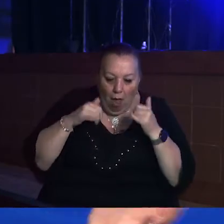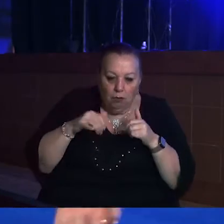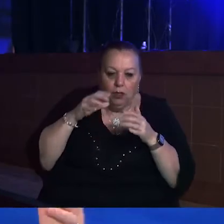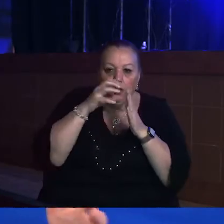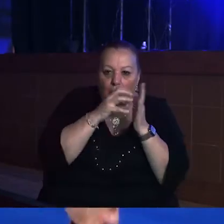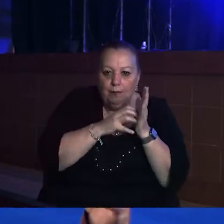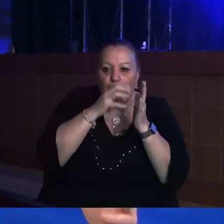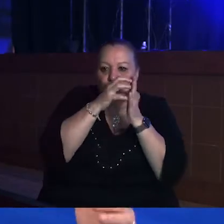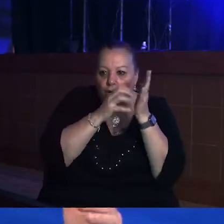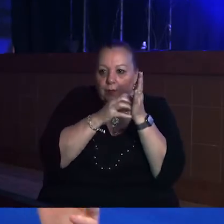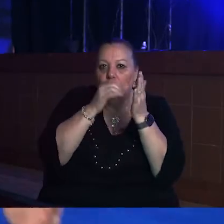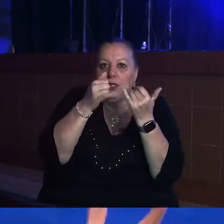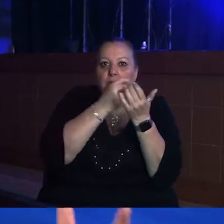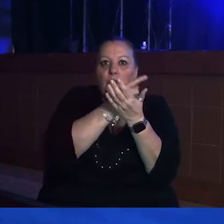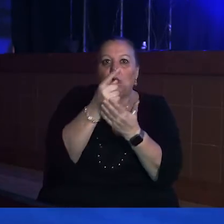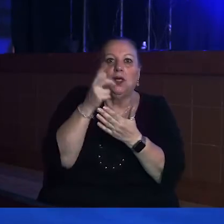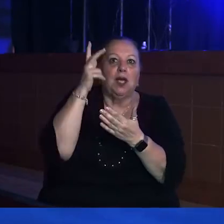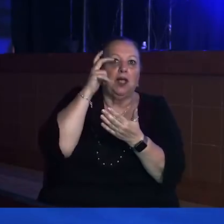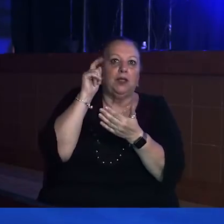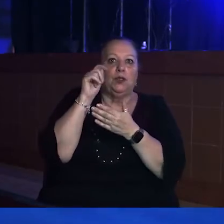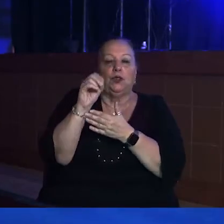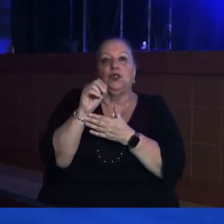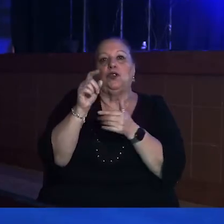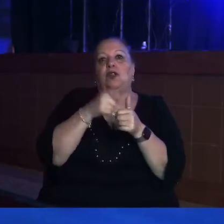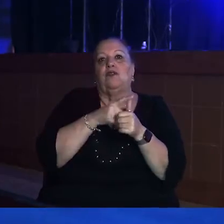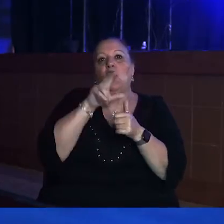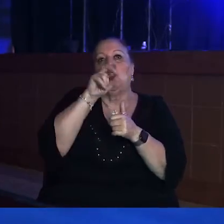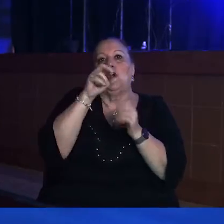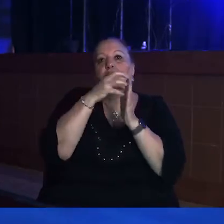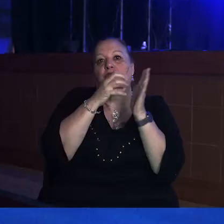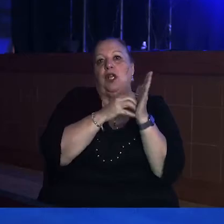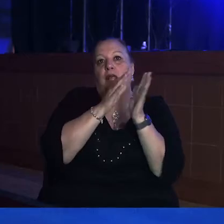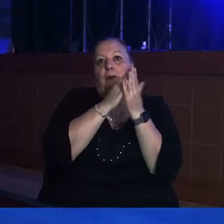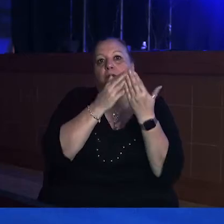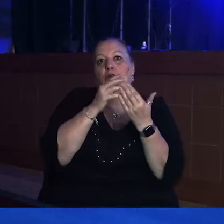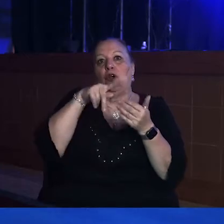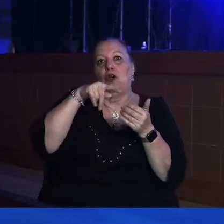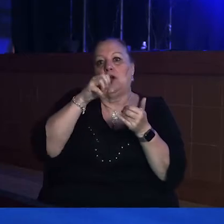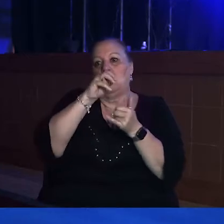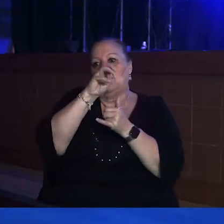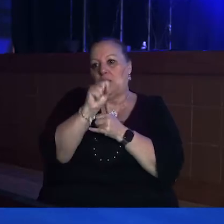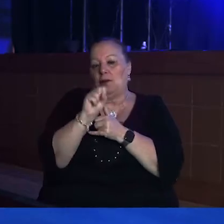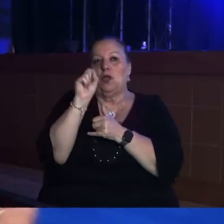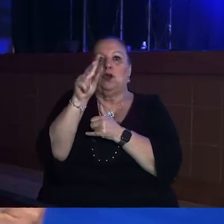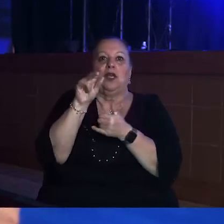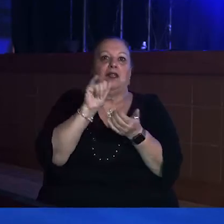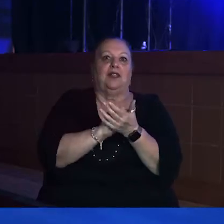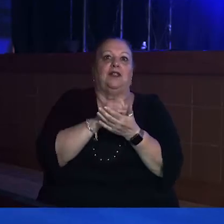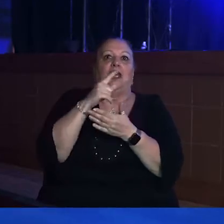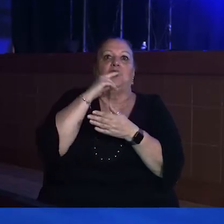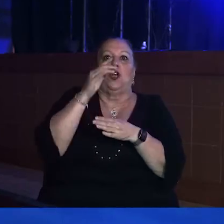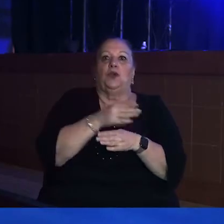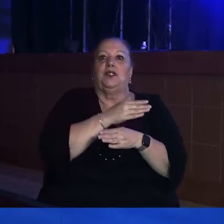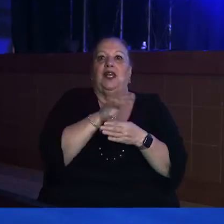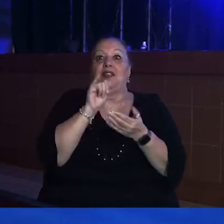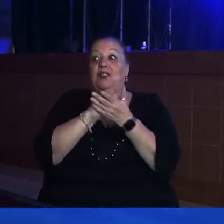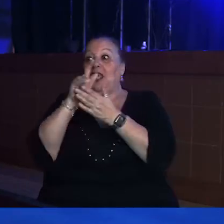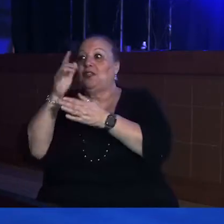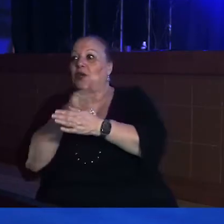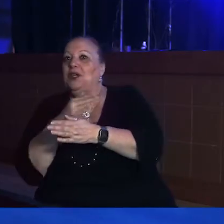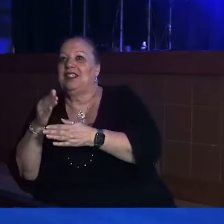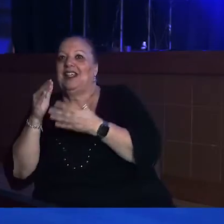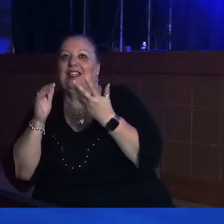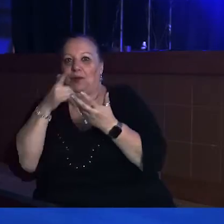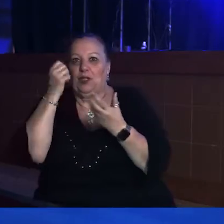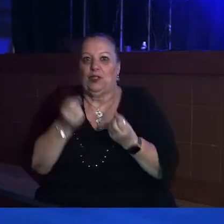This week, I listened to the first 30 chapters of the book of Psalms. And I go, okay, yeah, there's that song that we sing. There's that song that we sing. Because so many of the